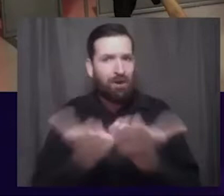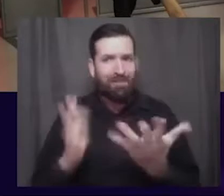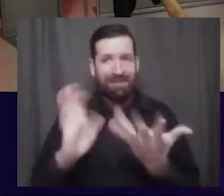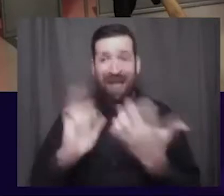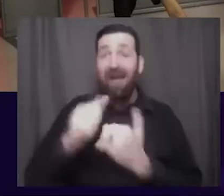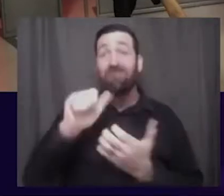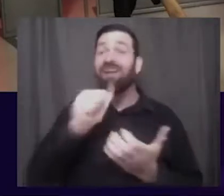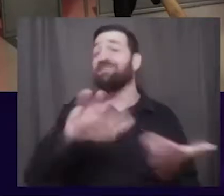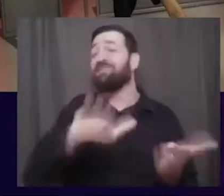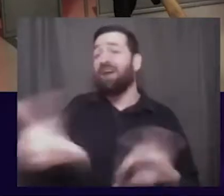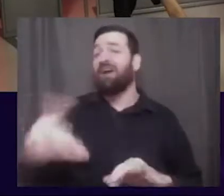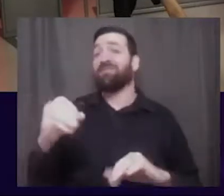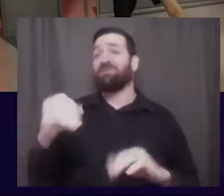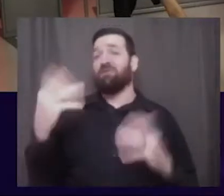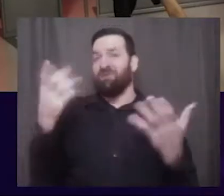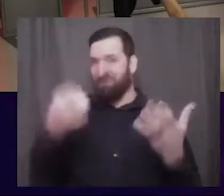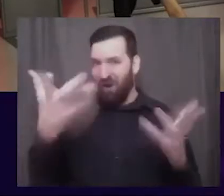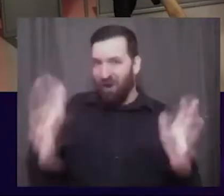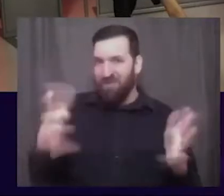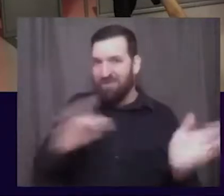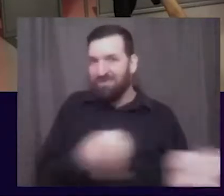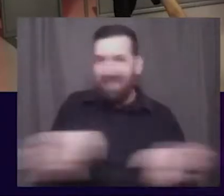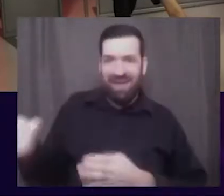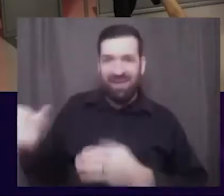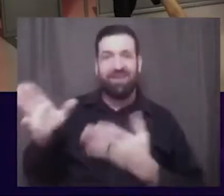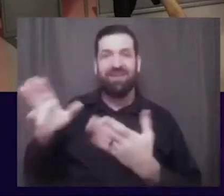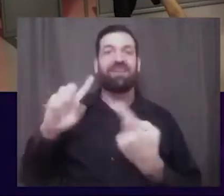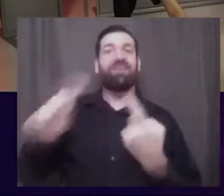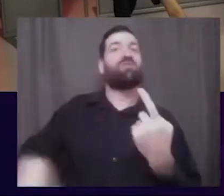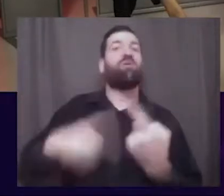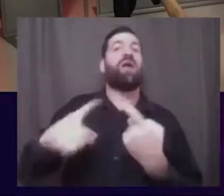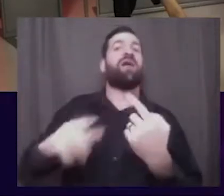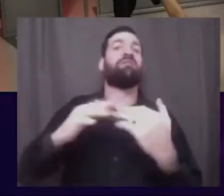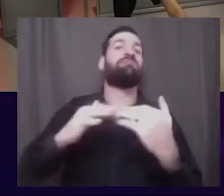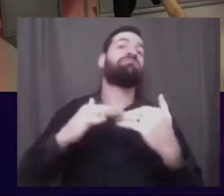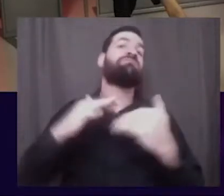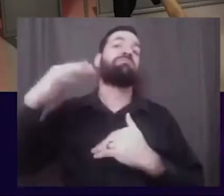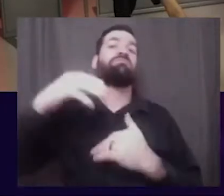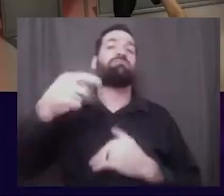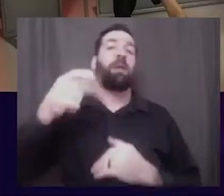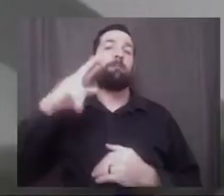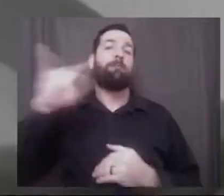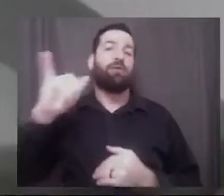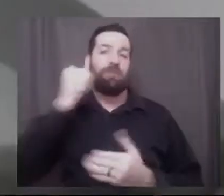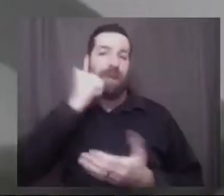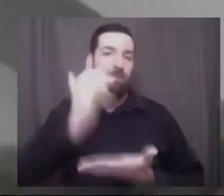have been planning, what are you going to do when you do hit the age of perimenopause or menopause?